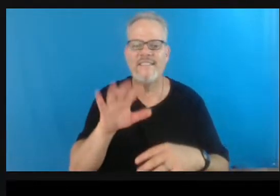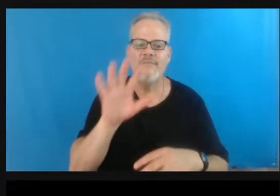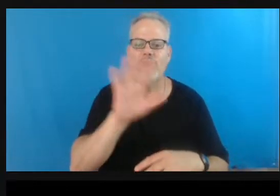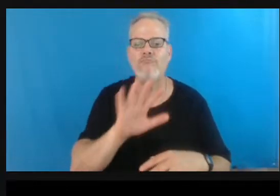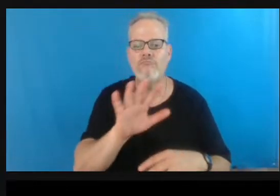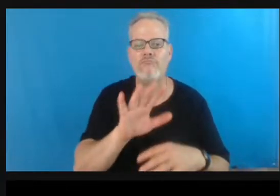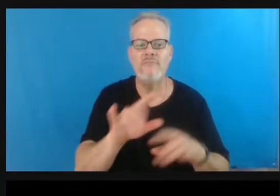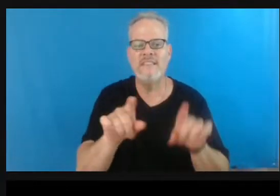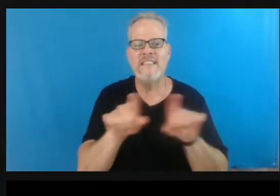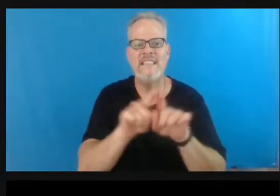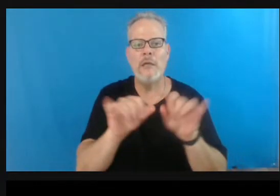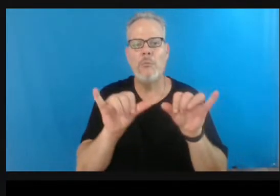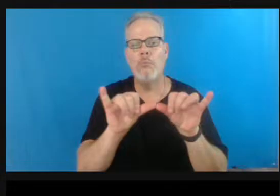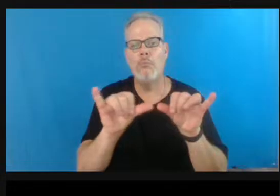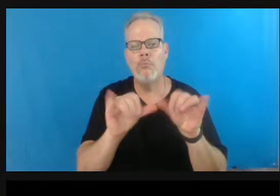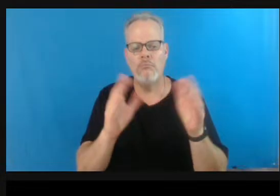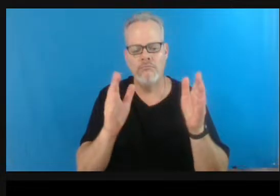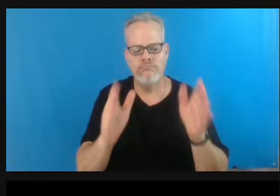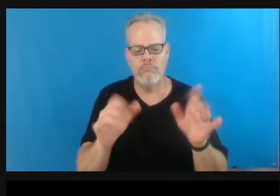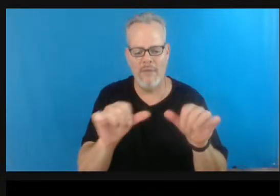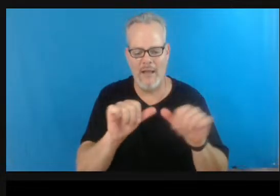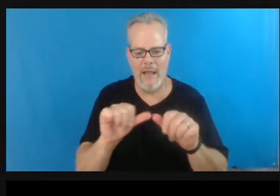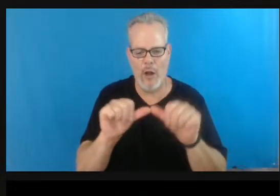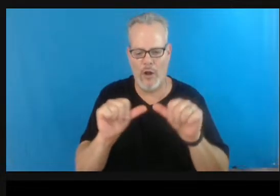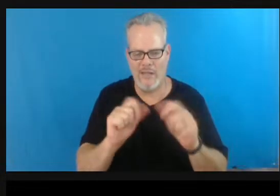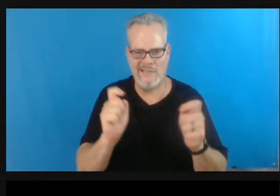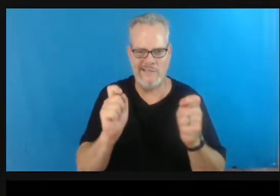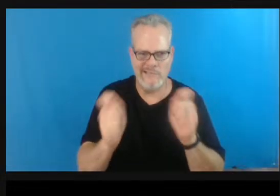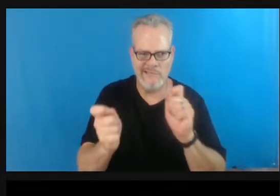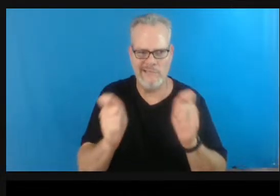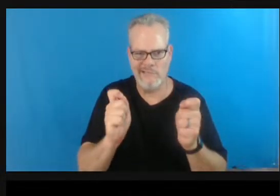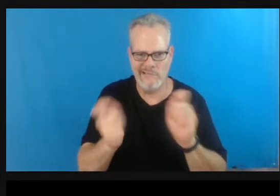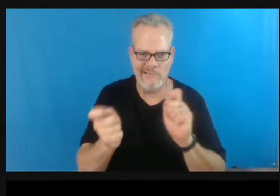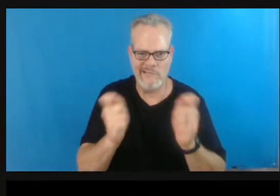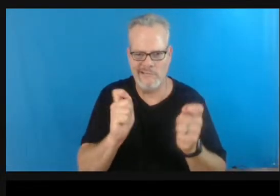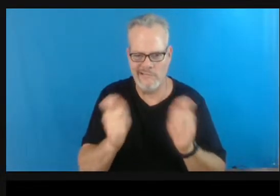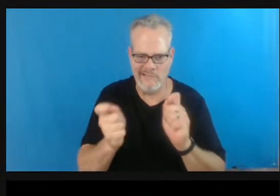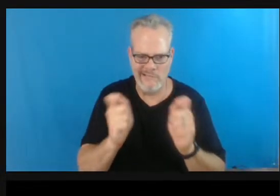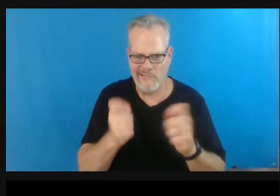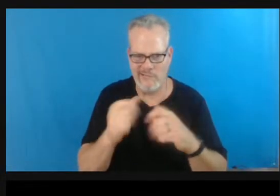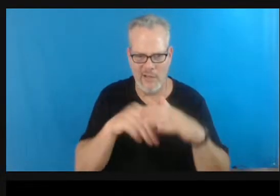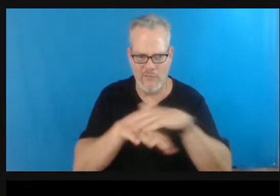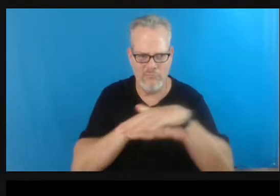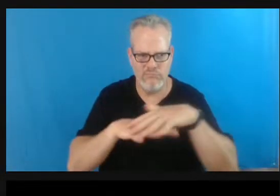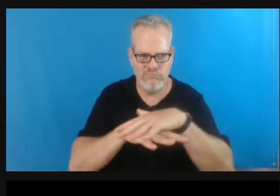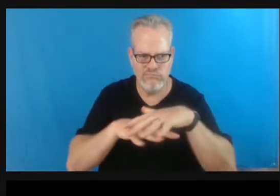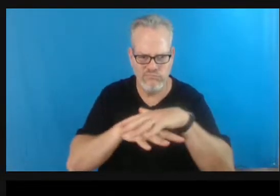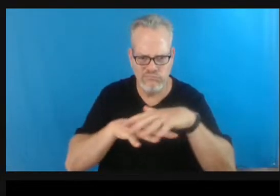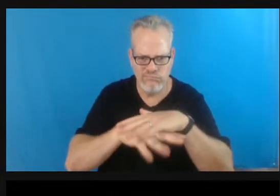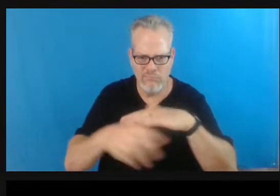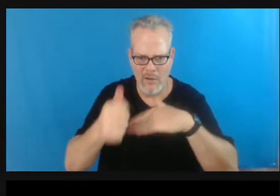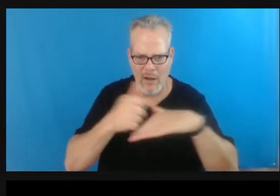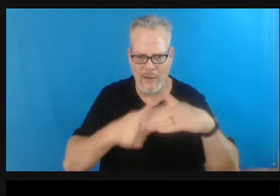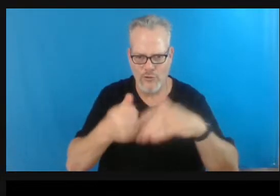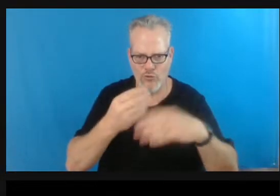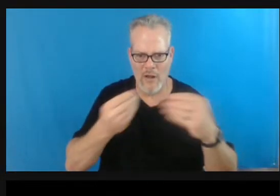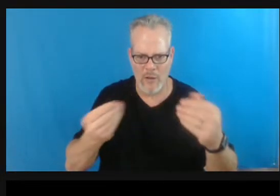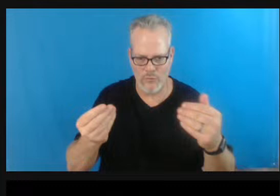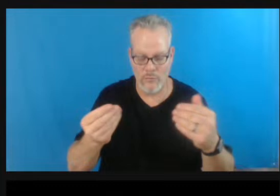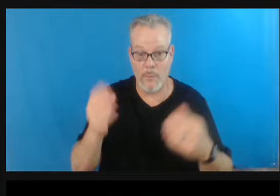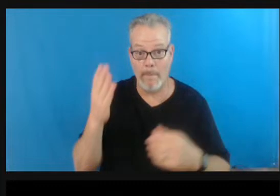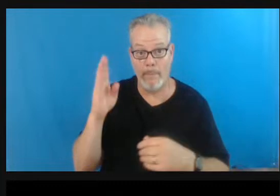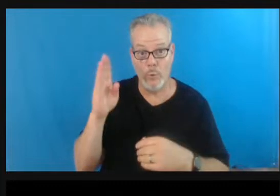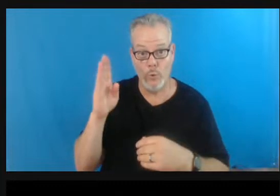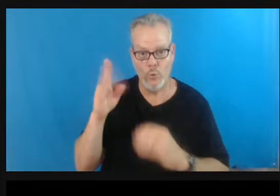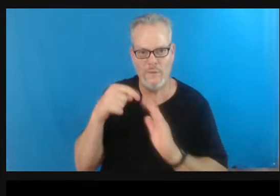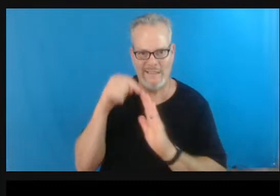provenance of forces trying to adjust back and forth there, trying to adjust these shallower ones. And then the blue ones being deeper, this